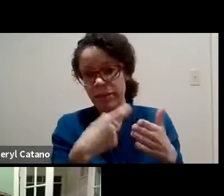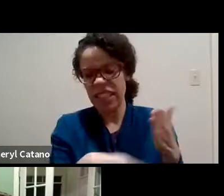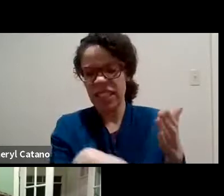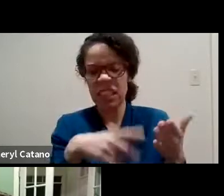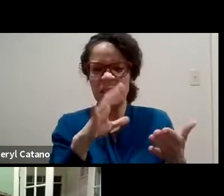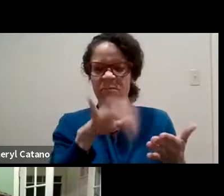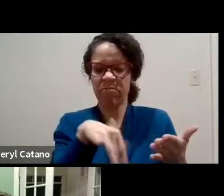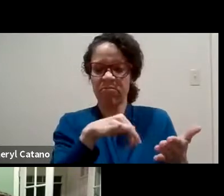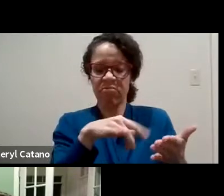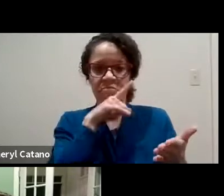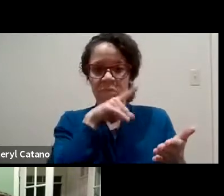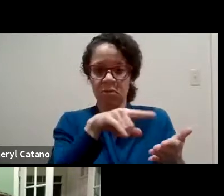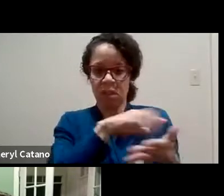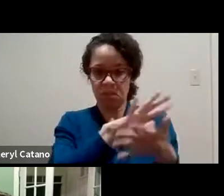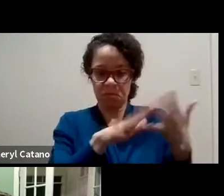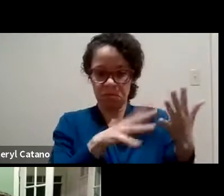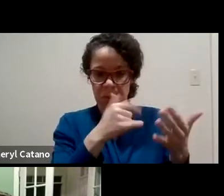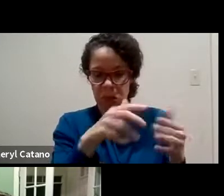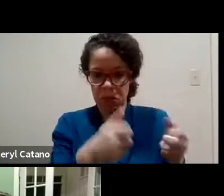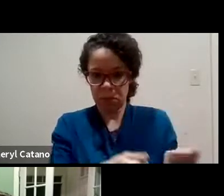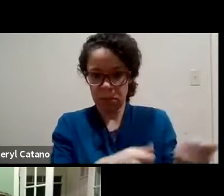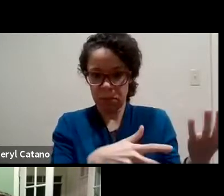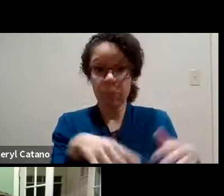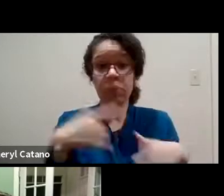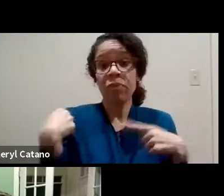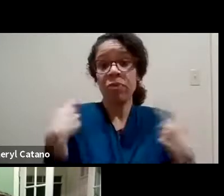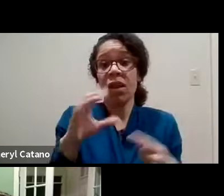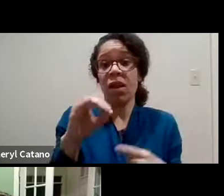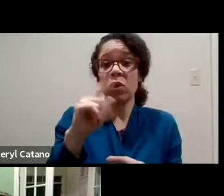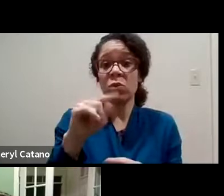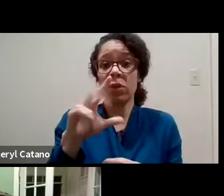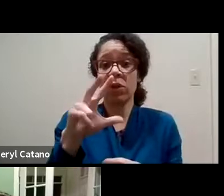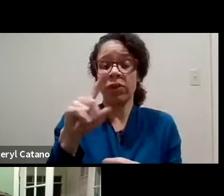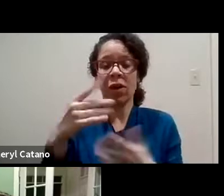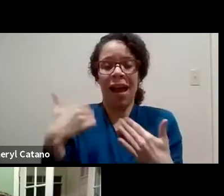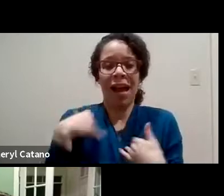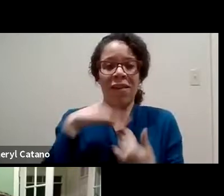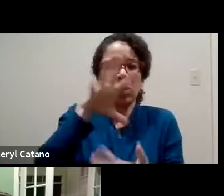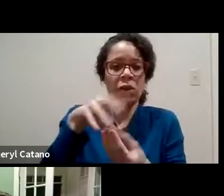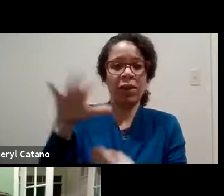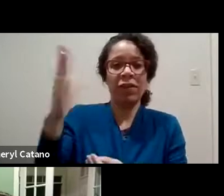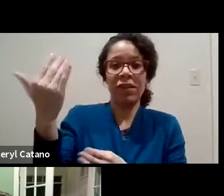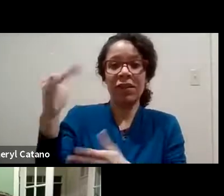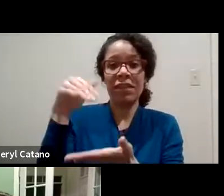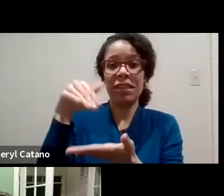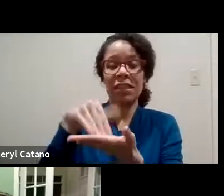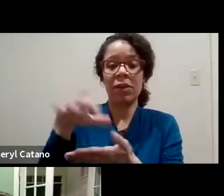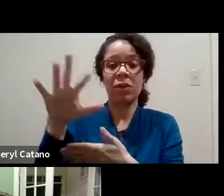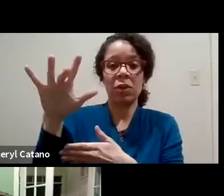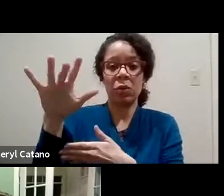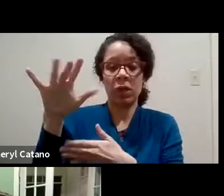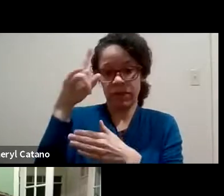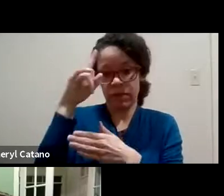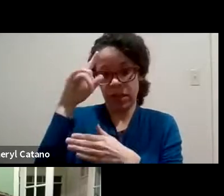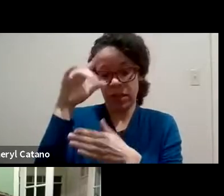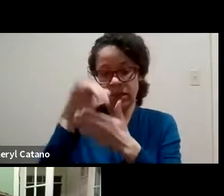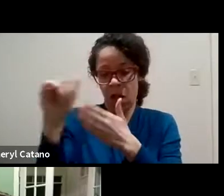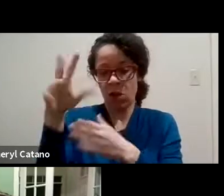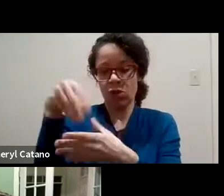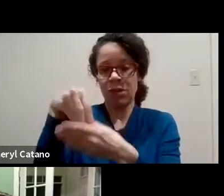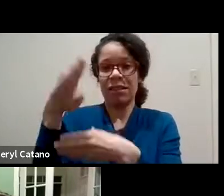much all we've done. And as of October 31st, we have fifteen thousand and twenty five dollars in the bank.